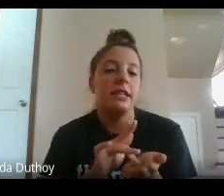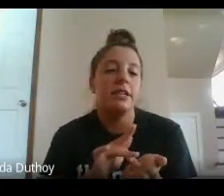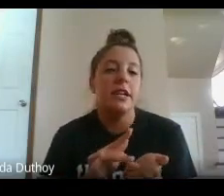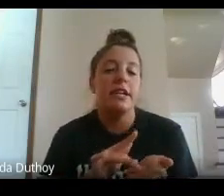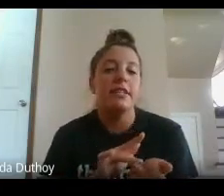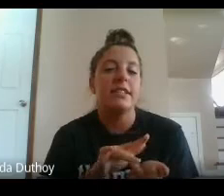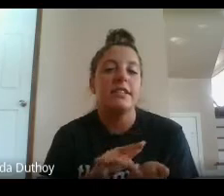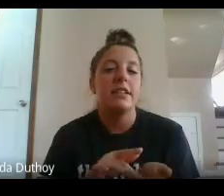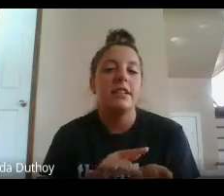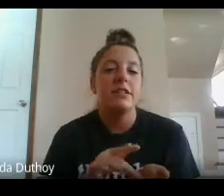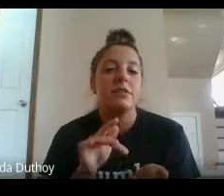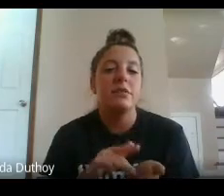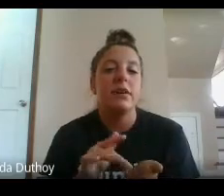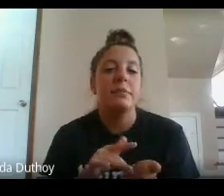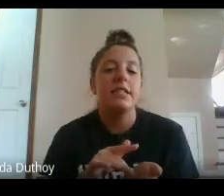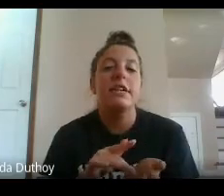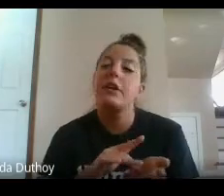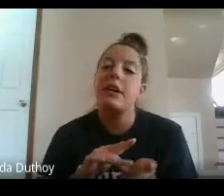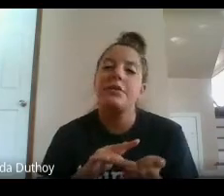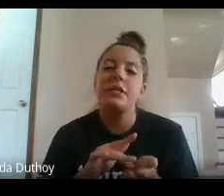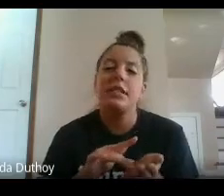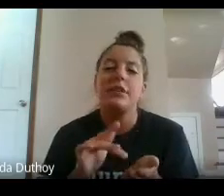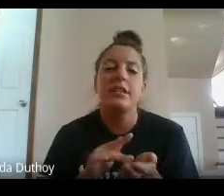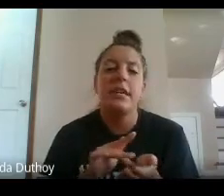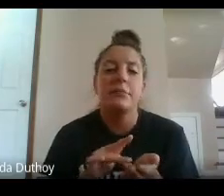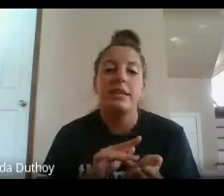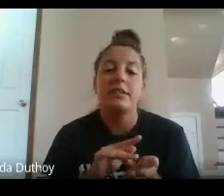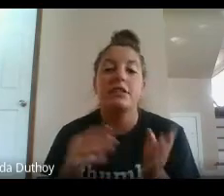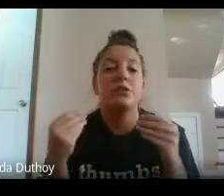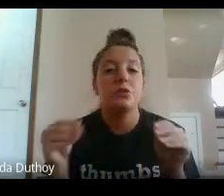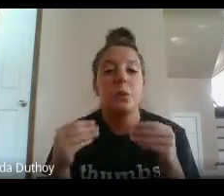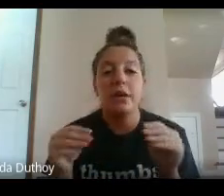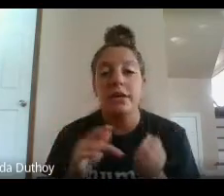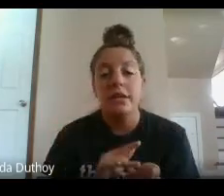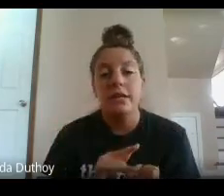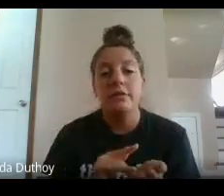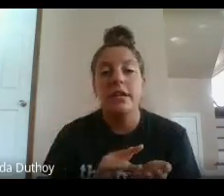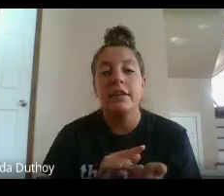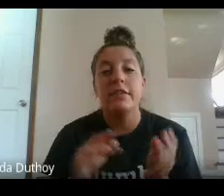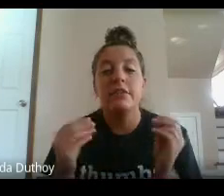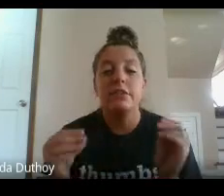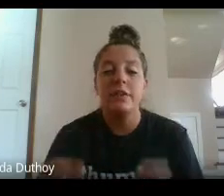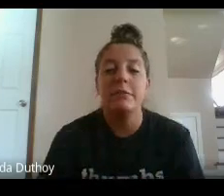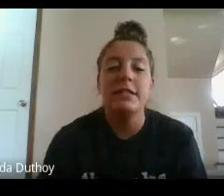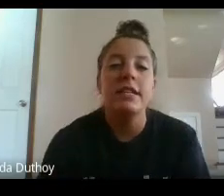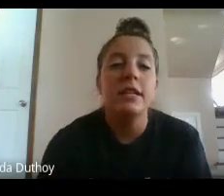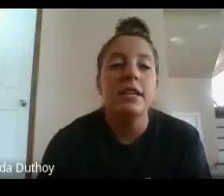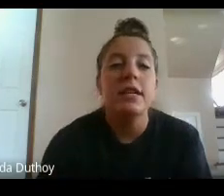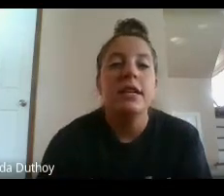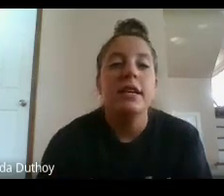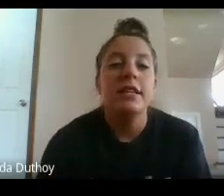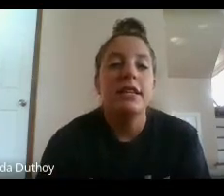medicine in your hand. The pharmacy, usually you can sign medicine store, right? The